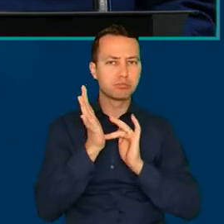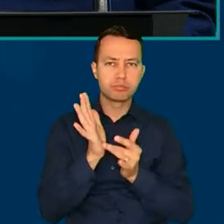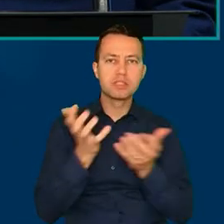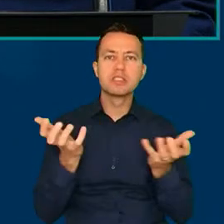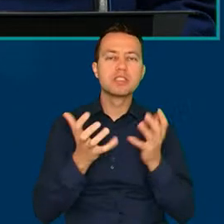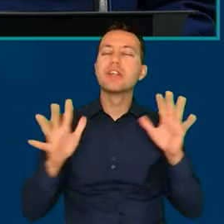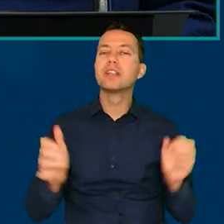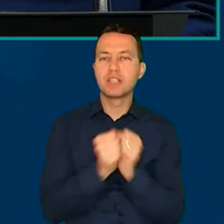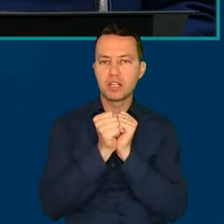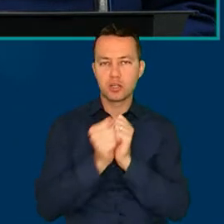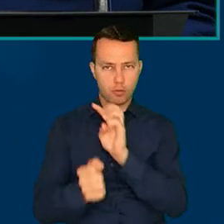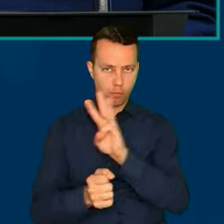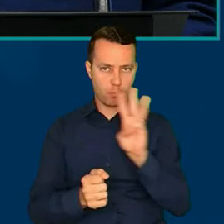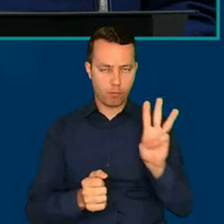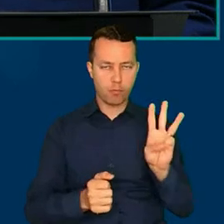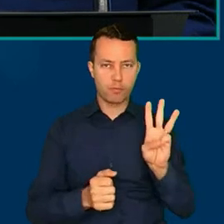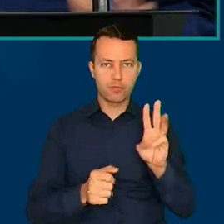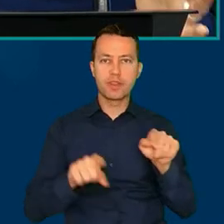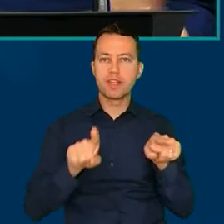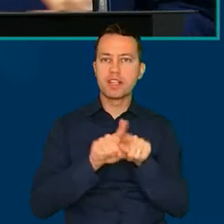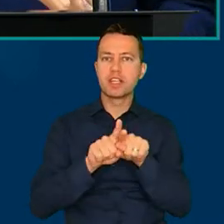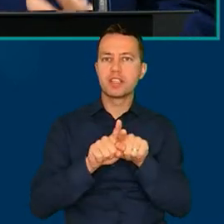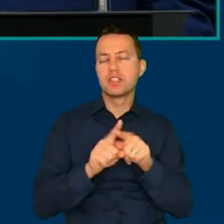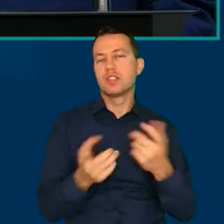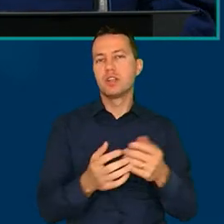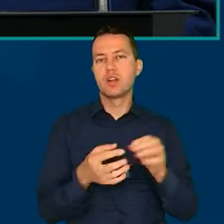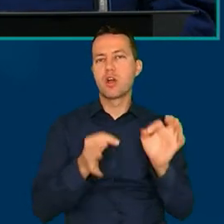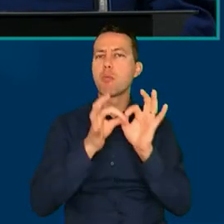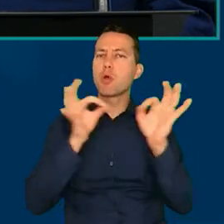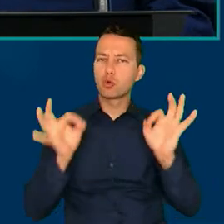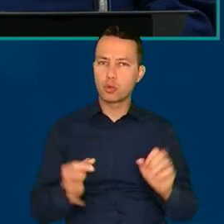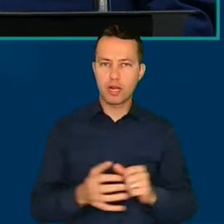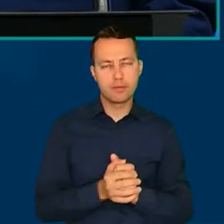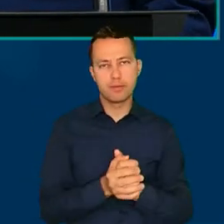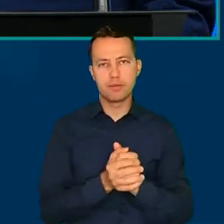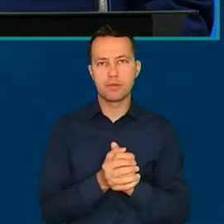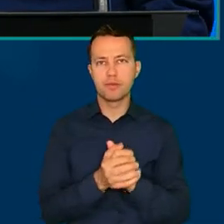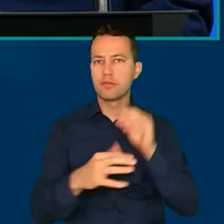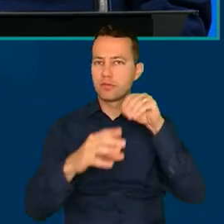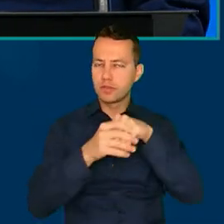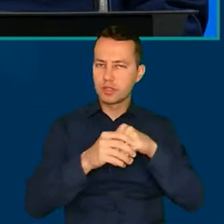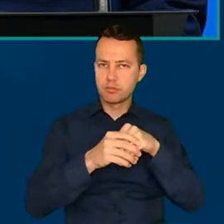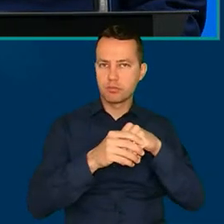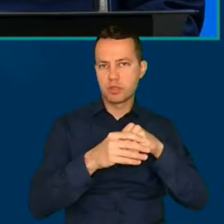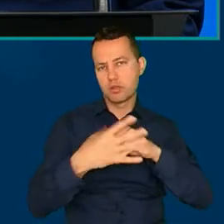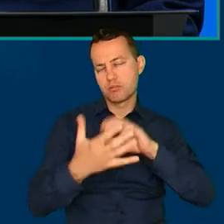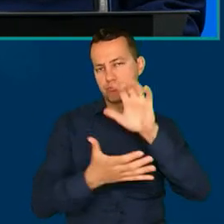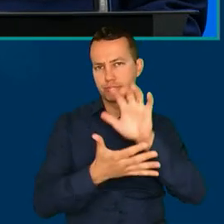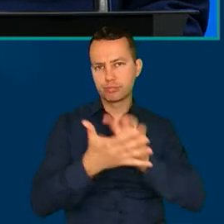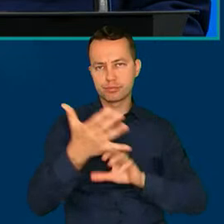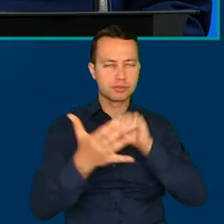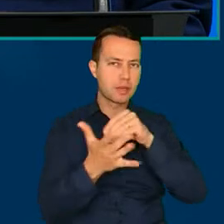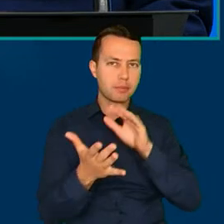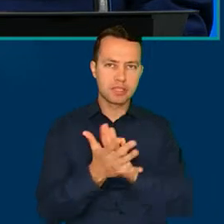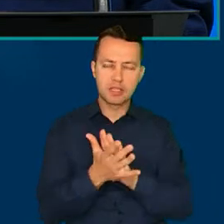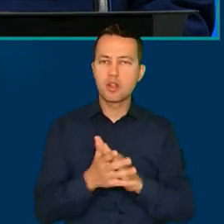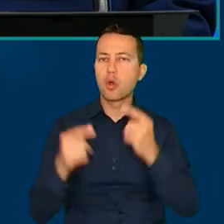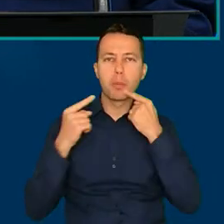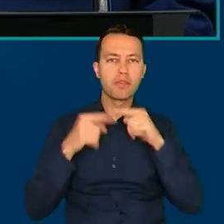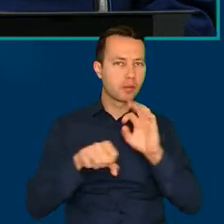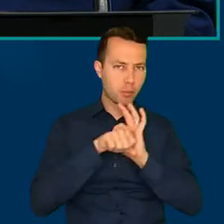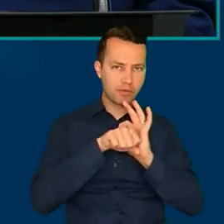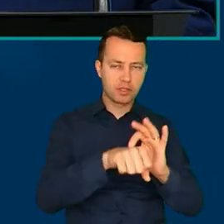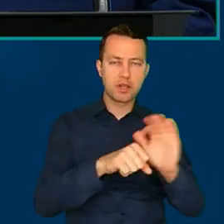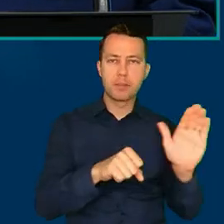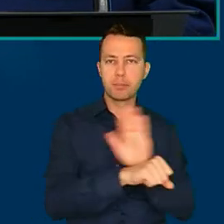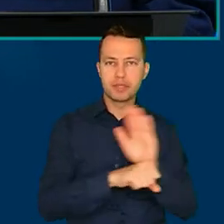Development. All information has been provided online, and also in this leaflet in which we